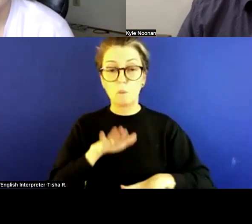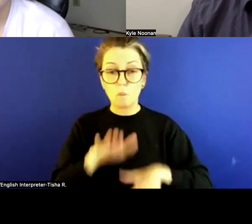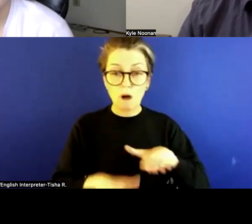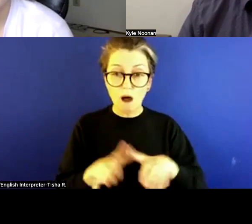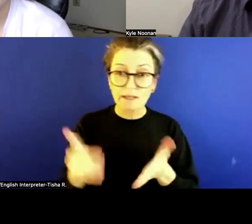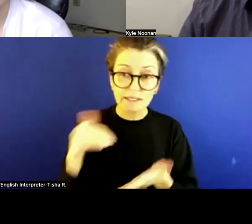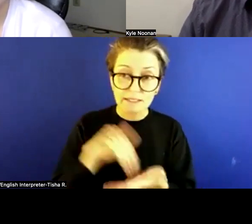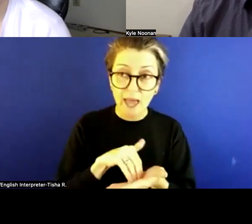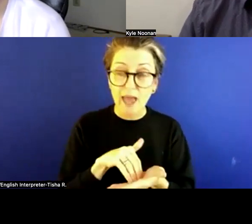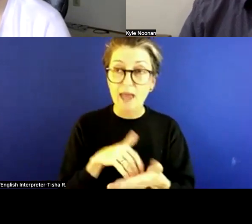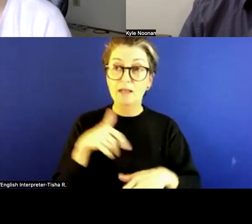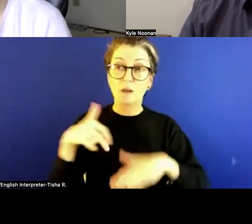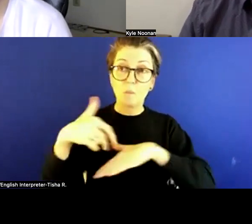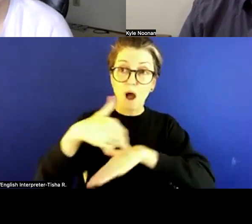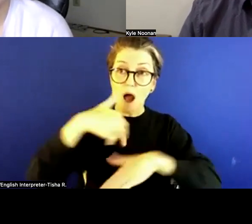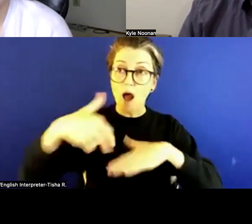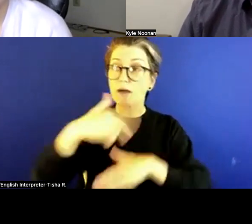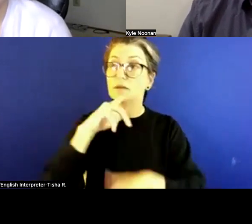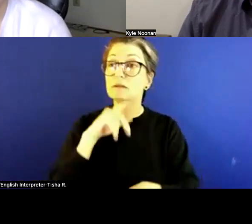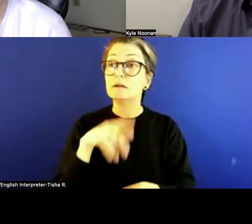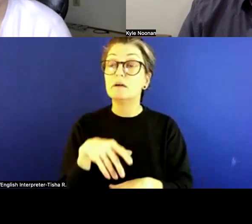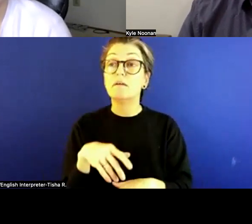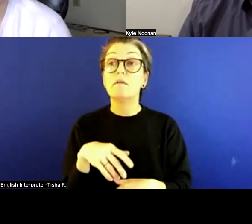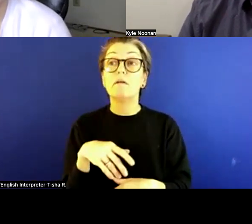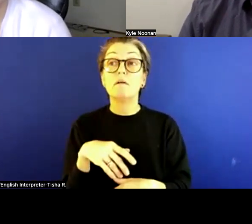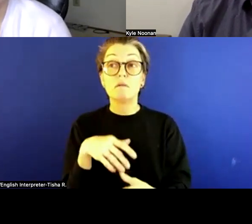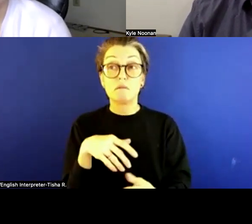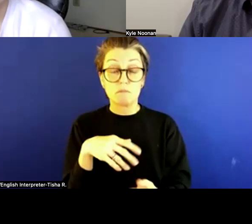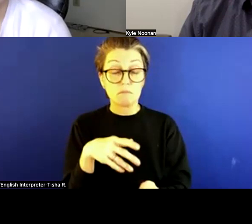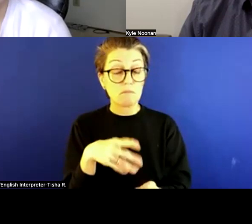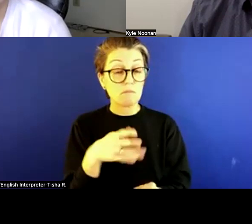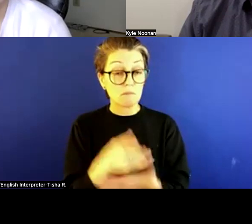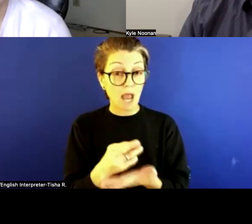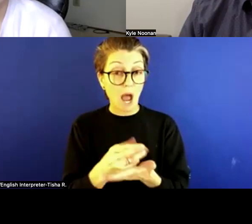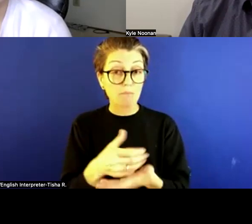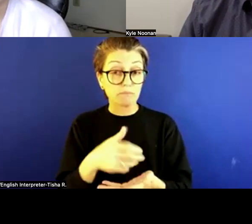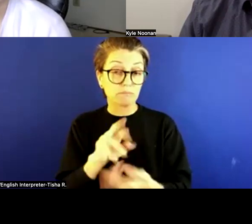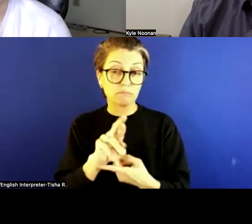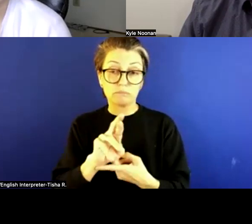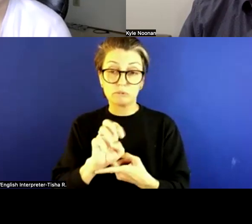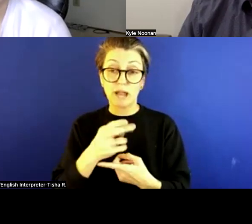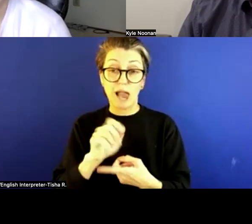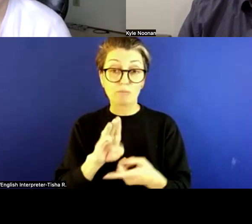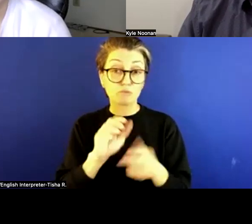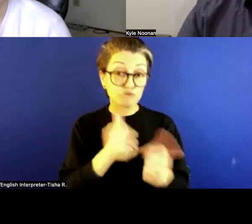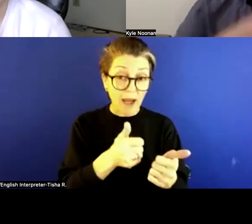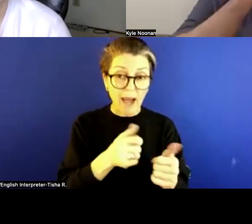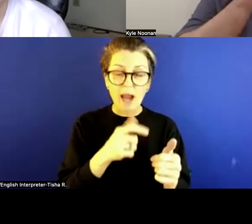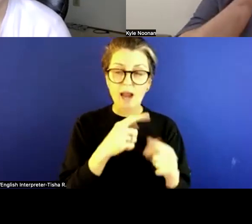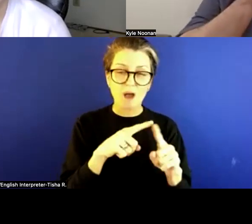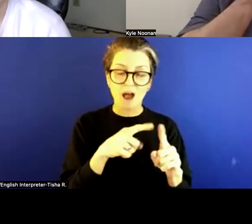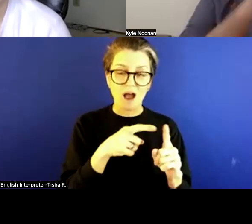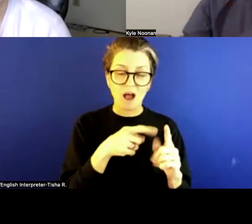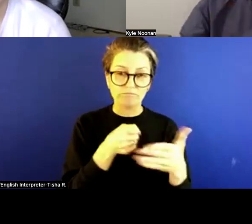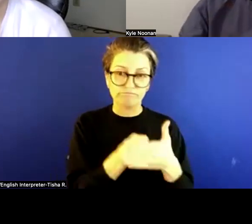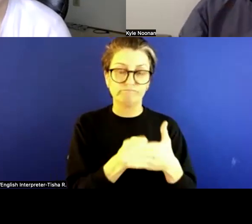Like I mentioned, rehab was great up to a certain point, because you can only go to rehab so much, and then there's what do you do after